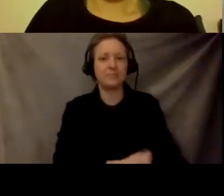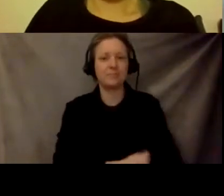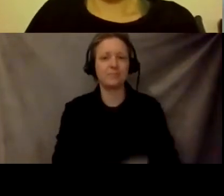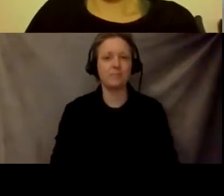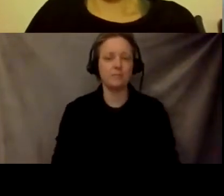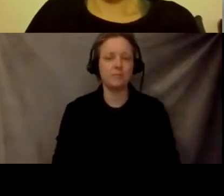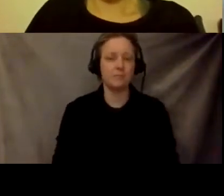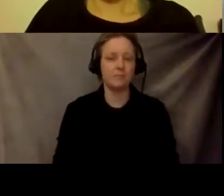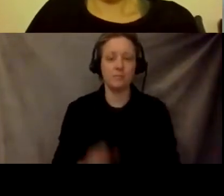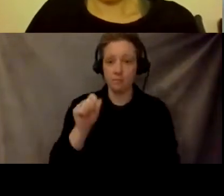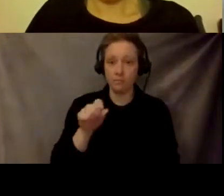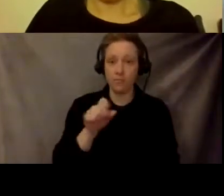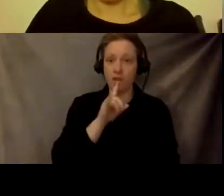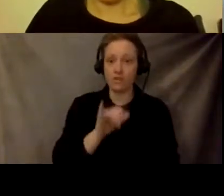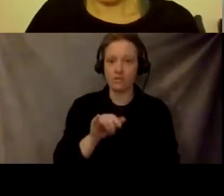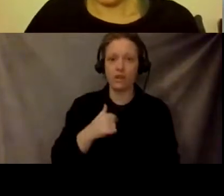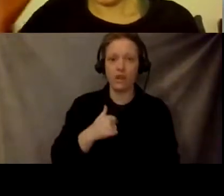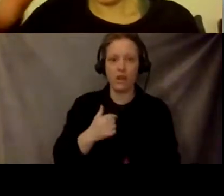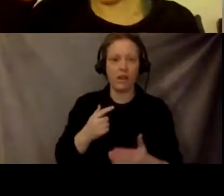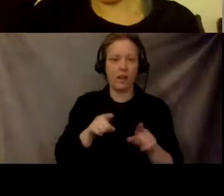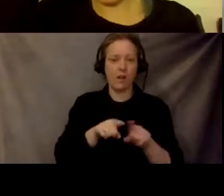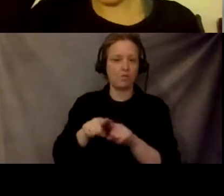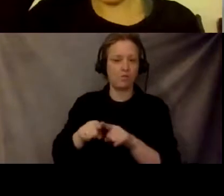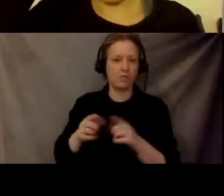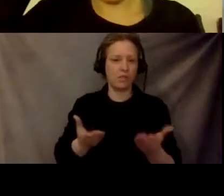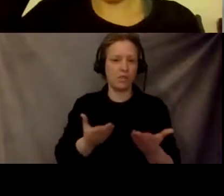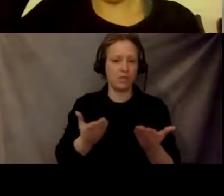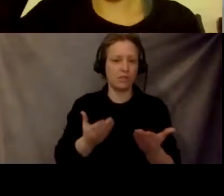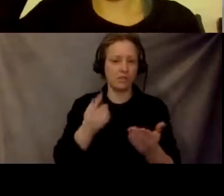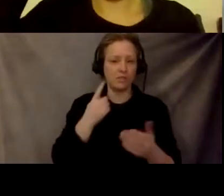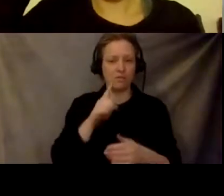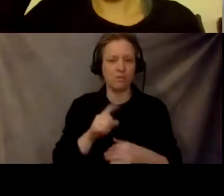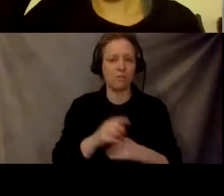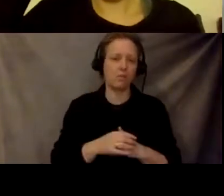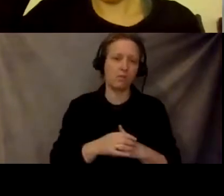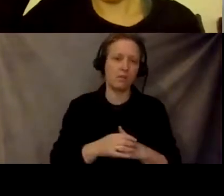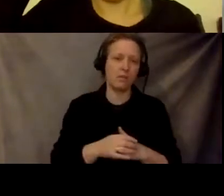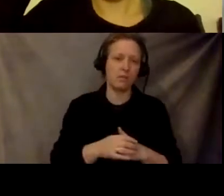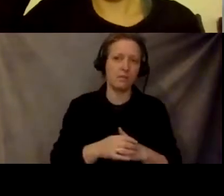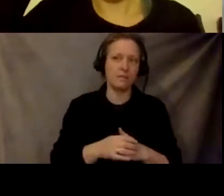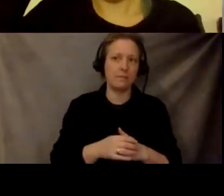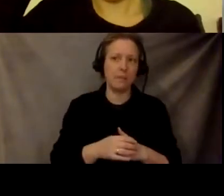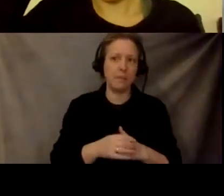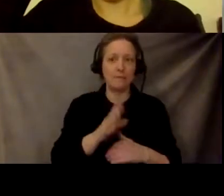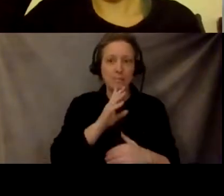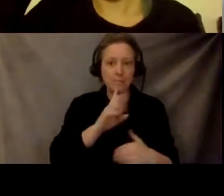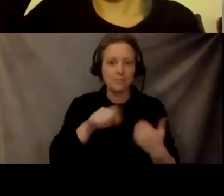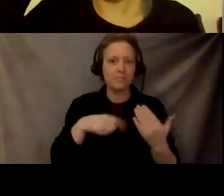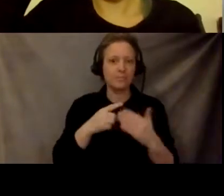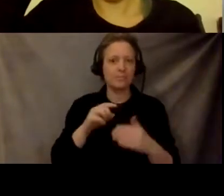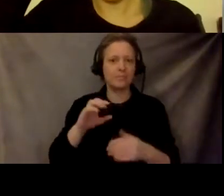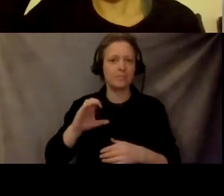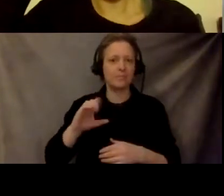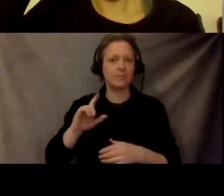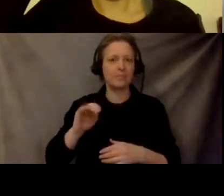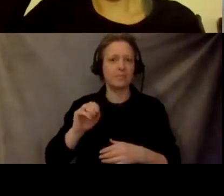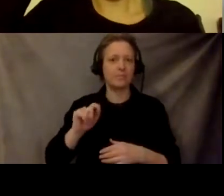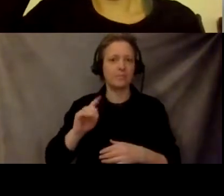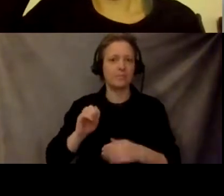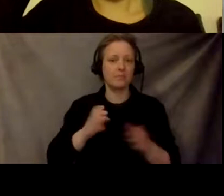so I was also here to just kind of talk about climate planning as a county